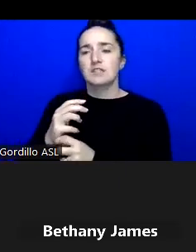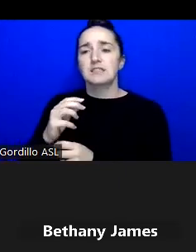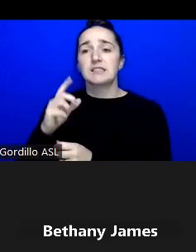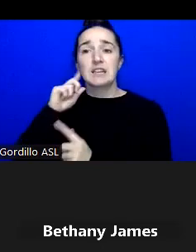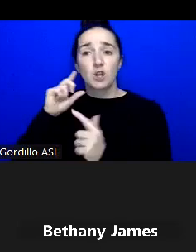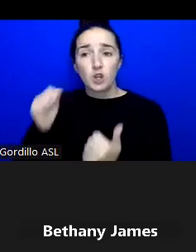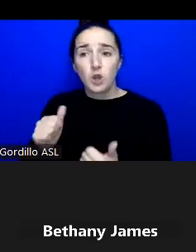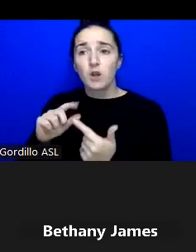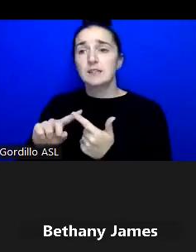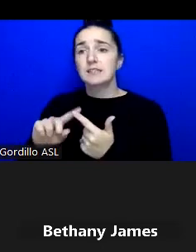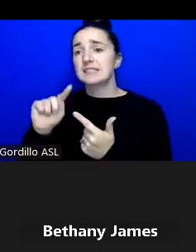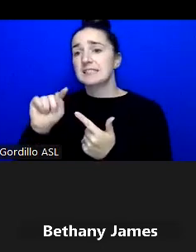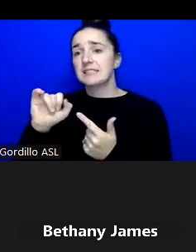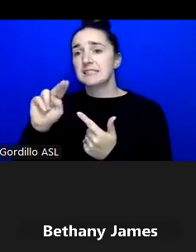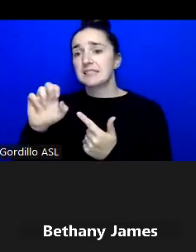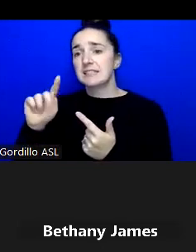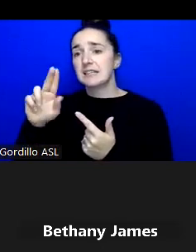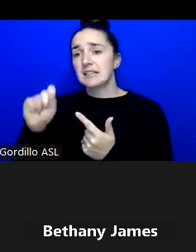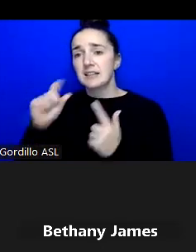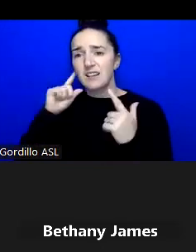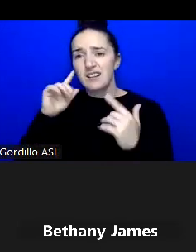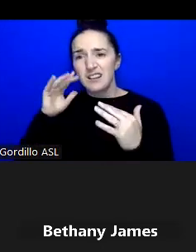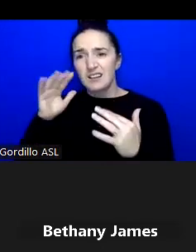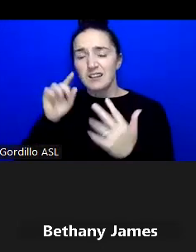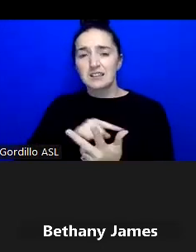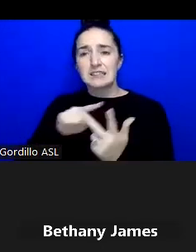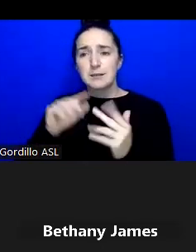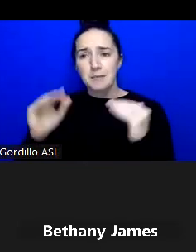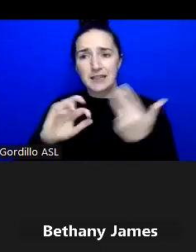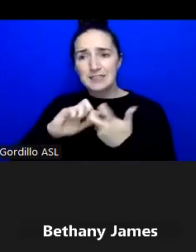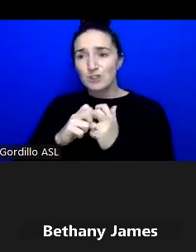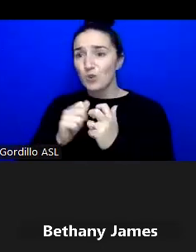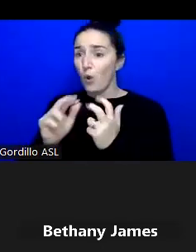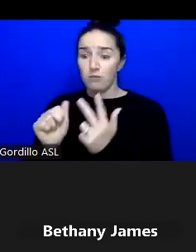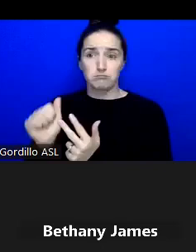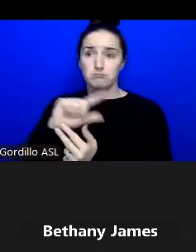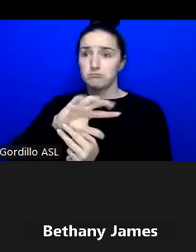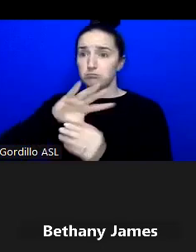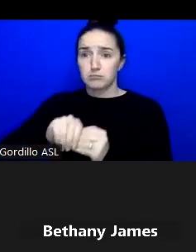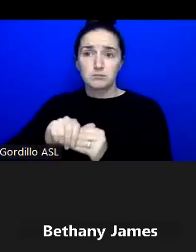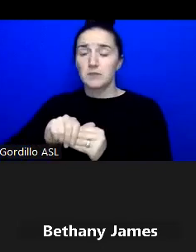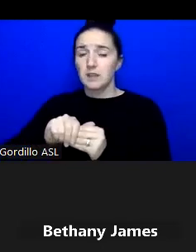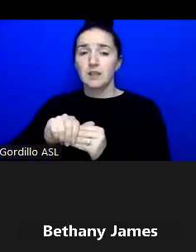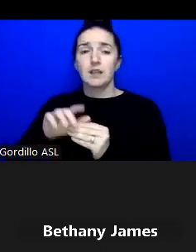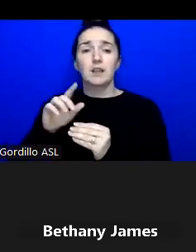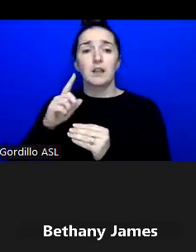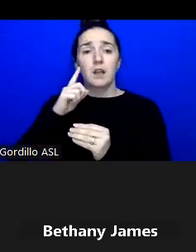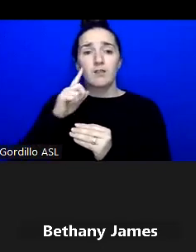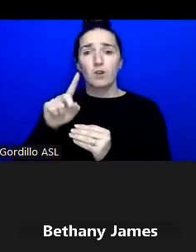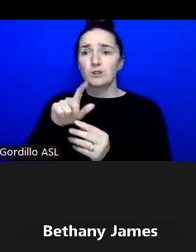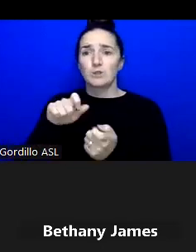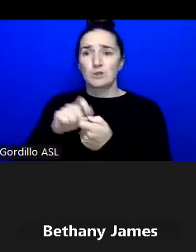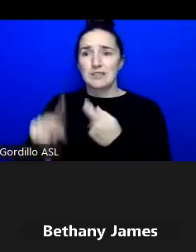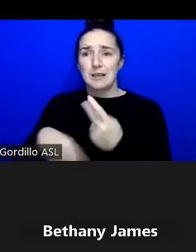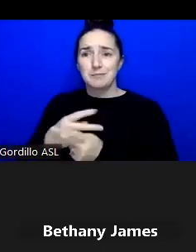balance problems, or a combination of the three. For some of those, they're very common things. There's certain types of blood pressure medications.